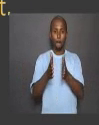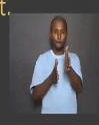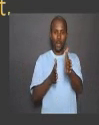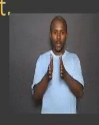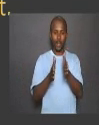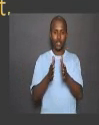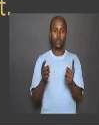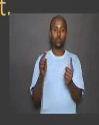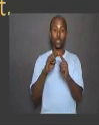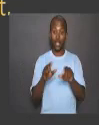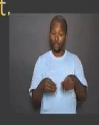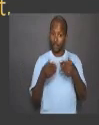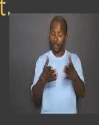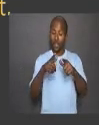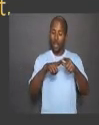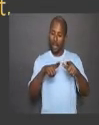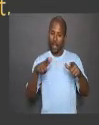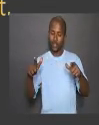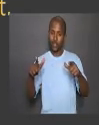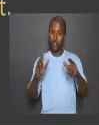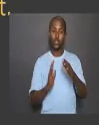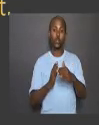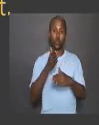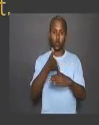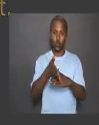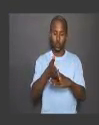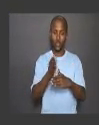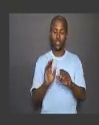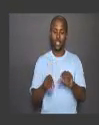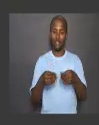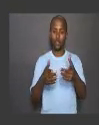to the given line through the given point.